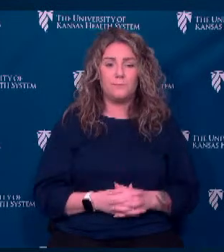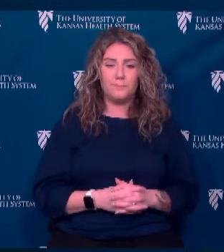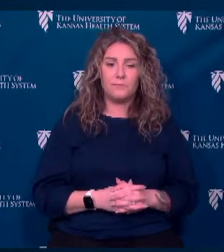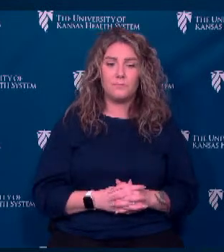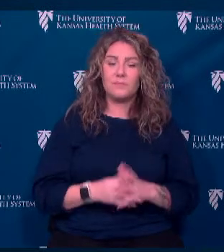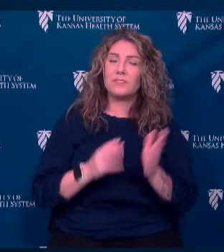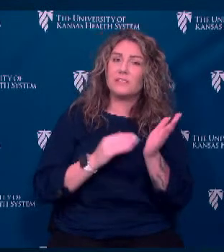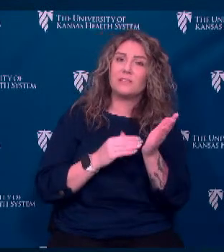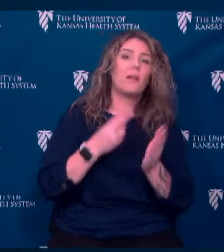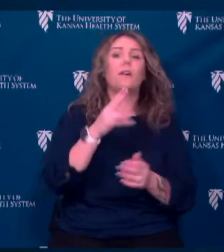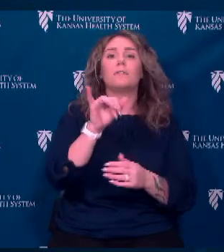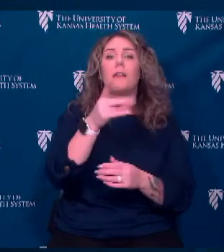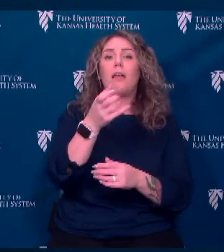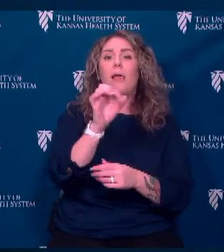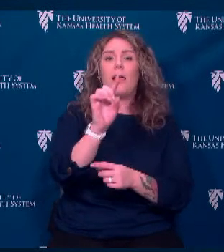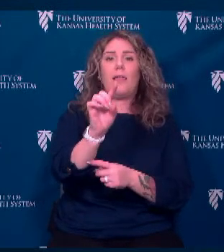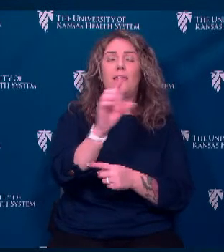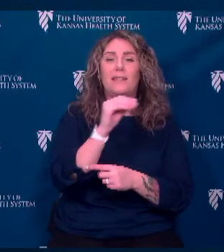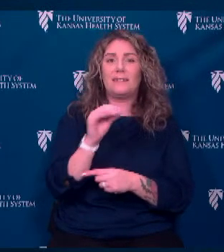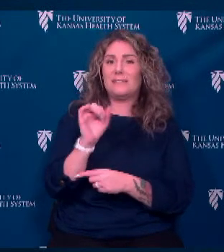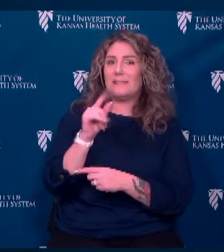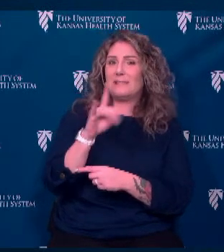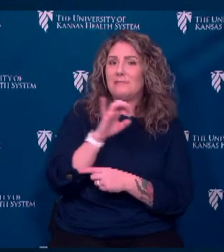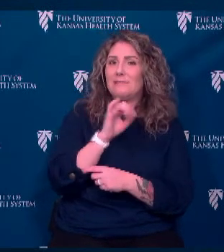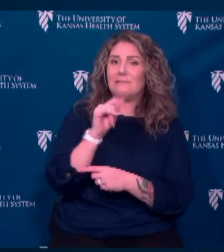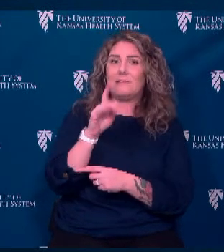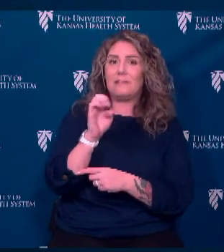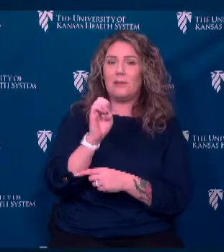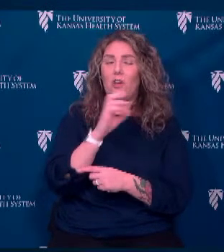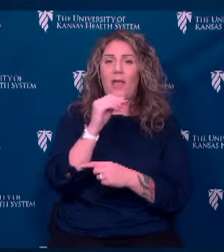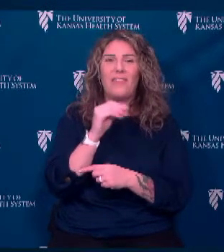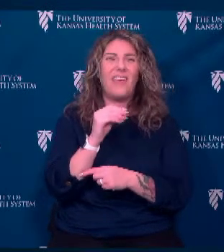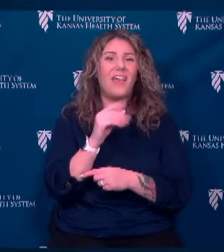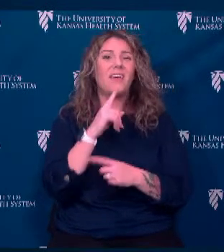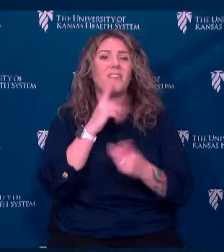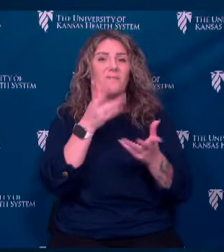Dr. Hyland, Dr. Steele, then we'll have some closing comments. Dr. Hyland.